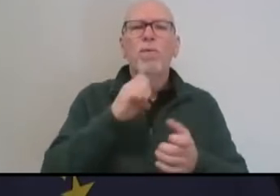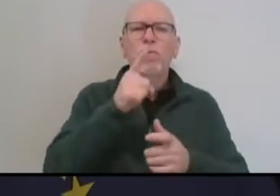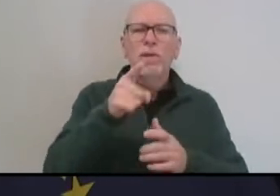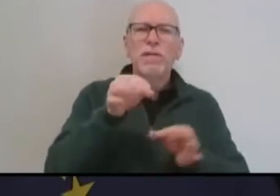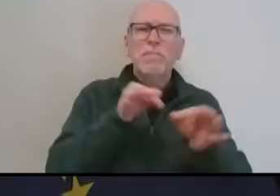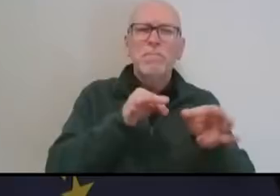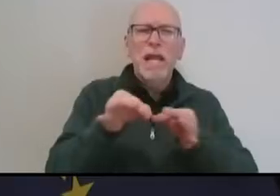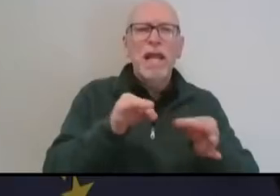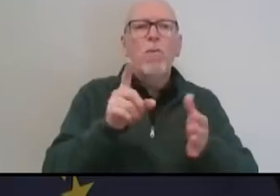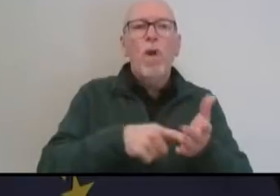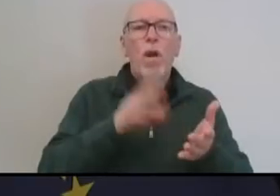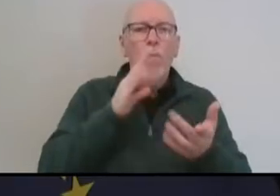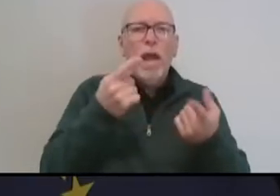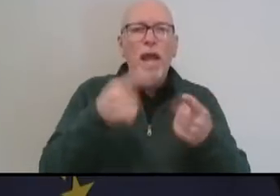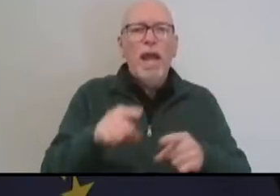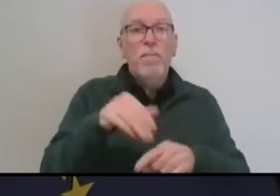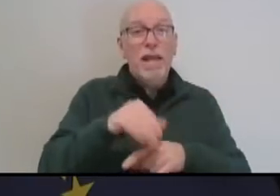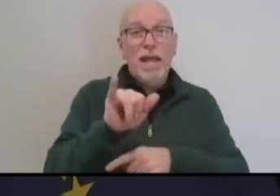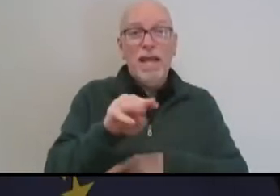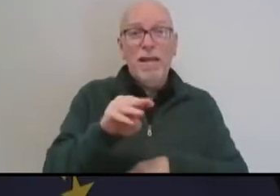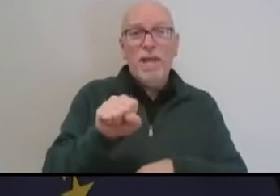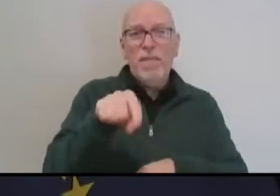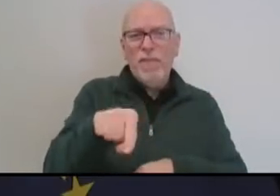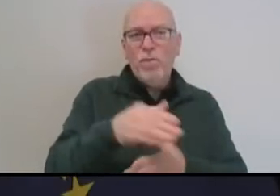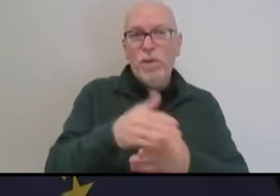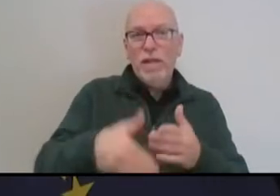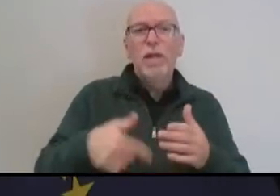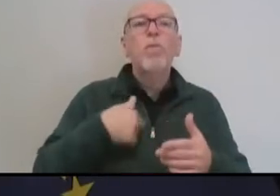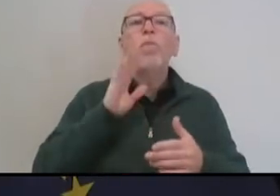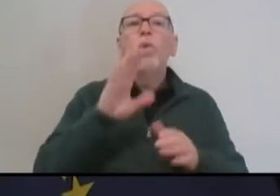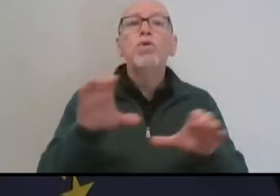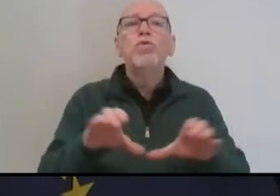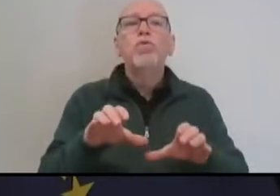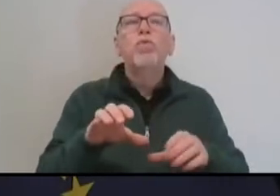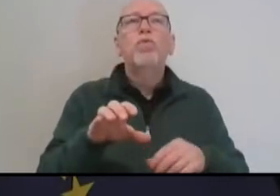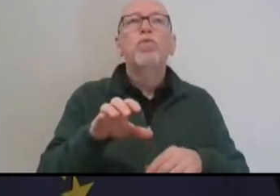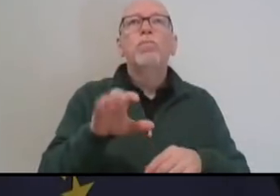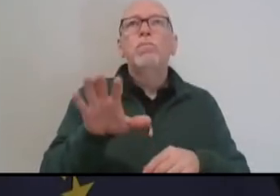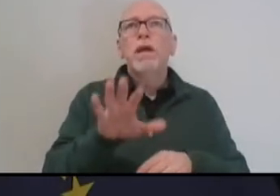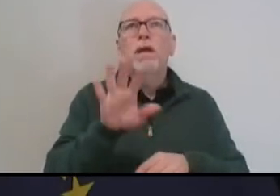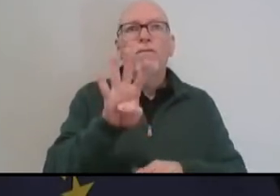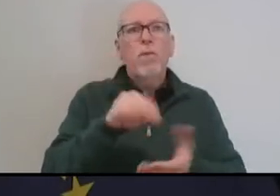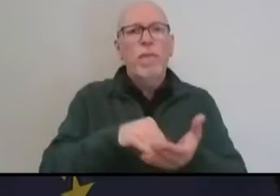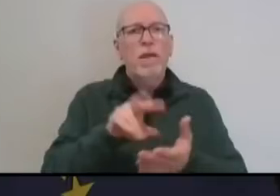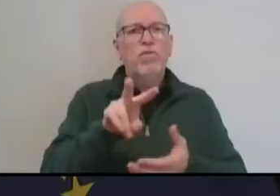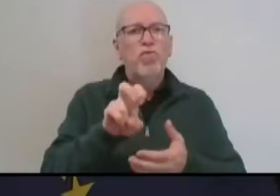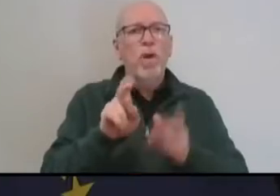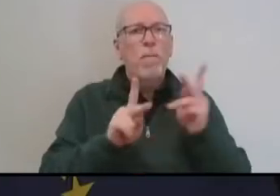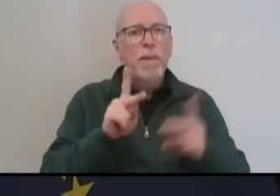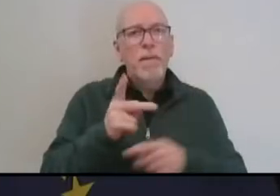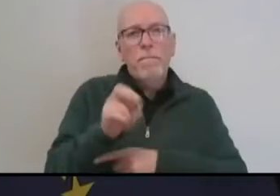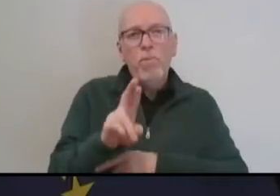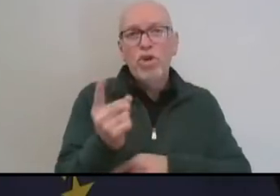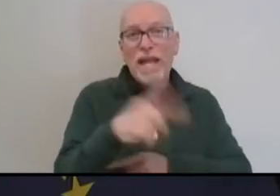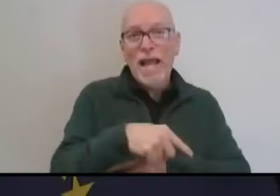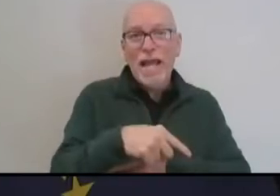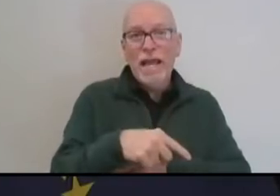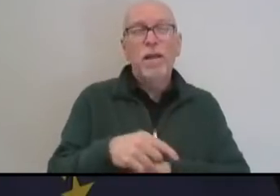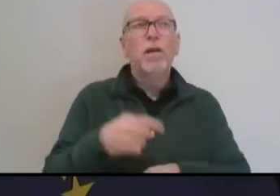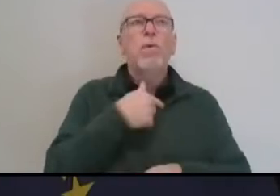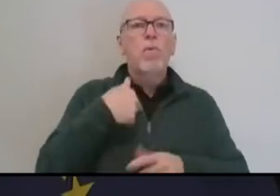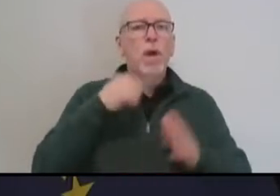be happening at the Motor Speedway this weekend. So we're going to be doing close to 4,200 people a day. We're hoping to be able